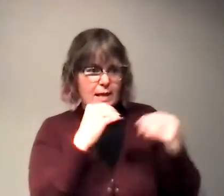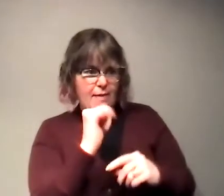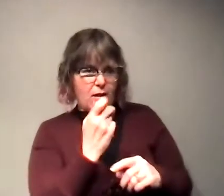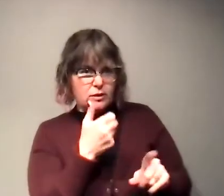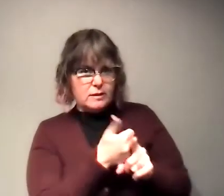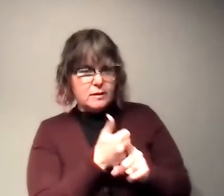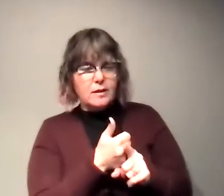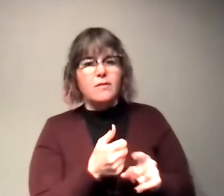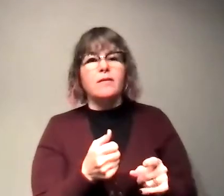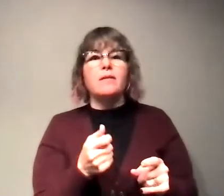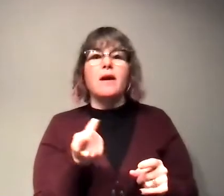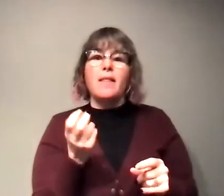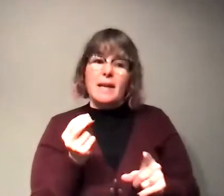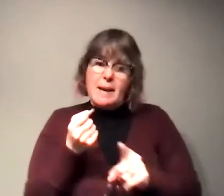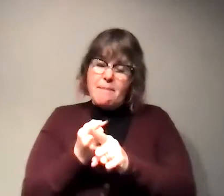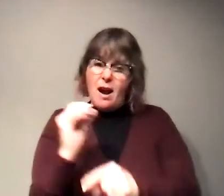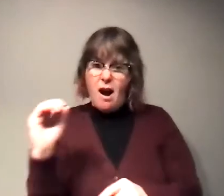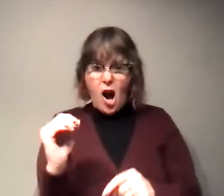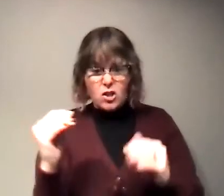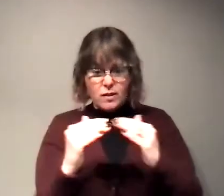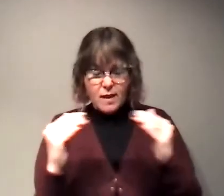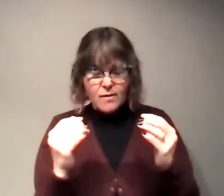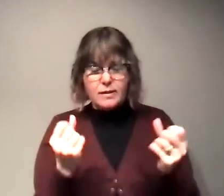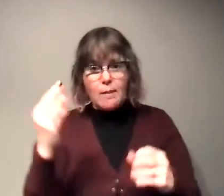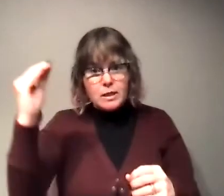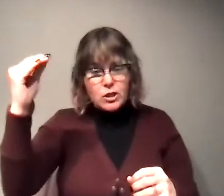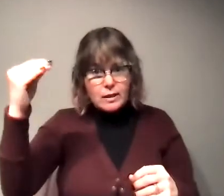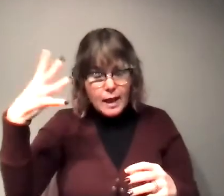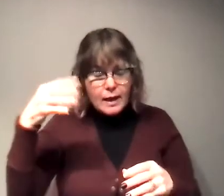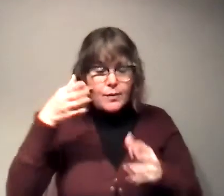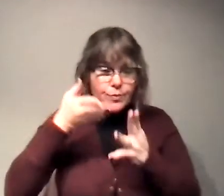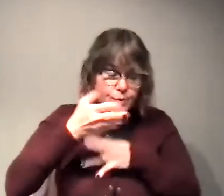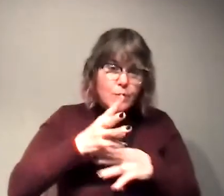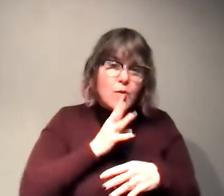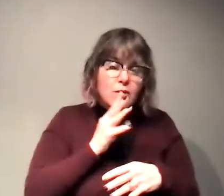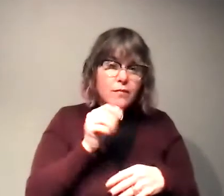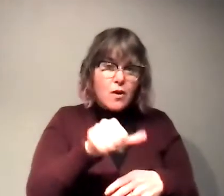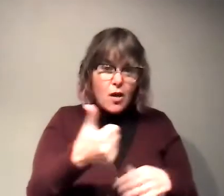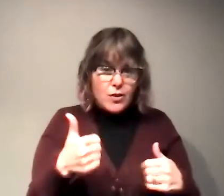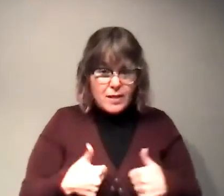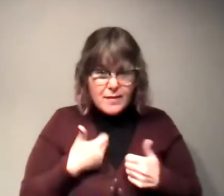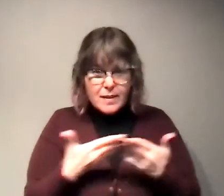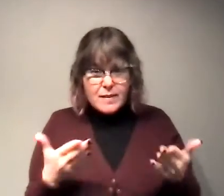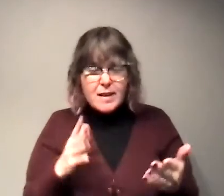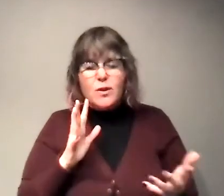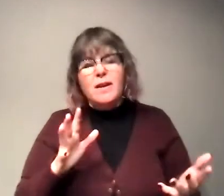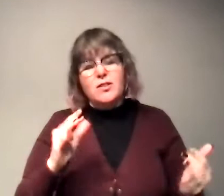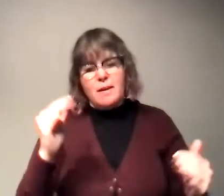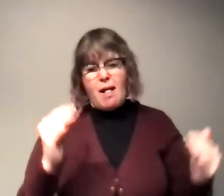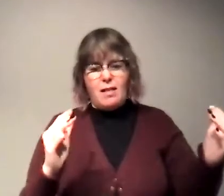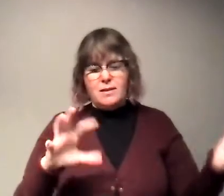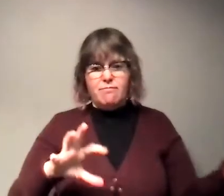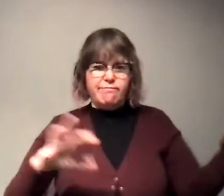affects how much oxygen is in the water and how much light is getting through the water to other creatures. So it really just kind of upsets that whole